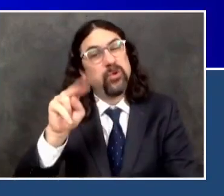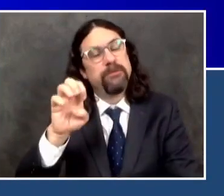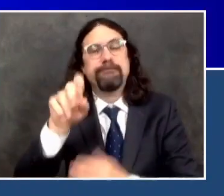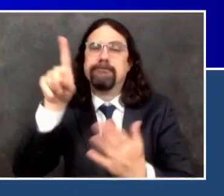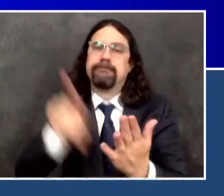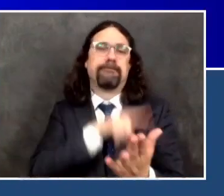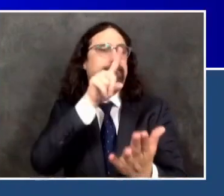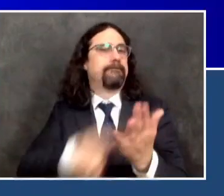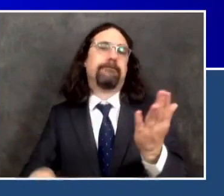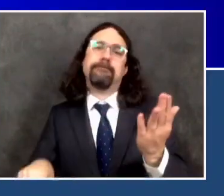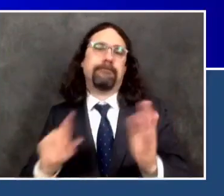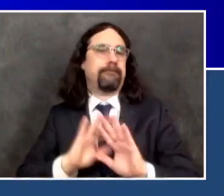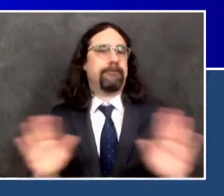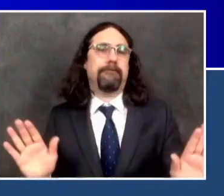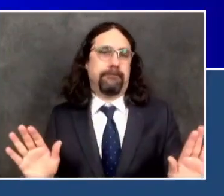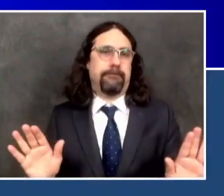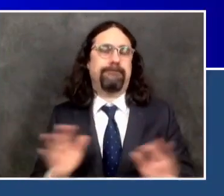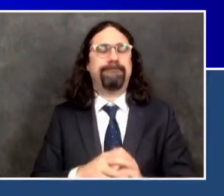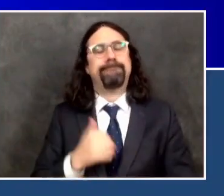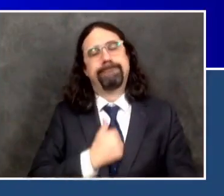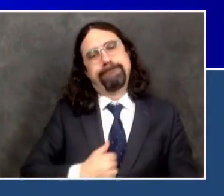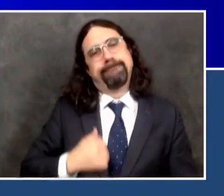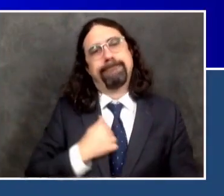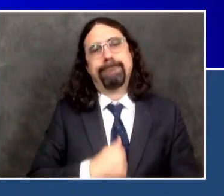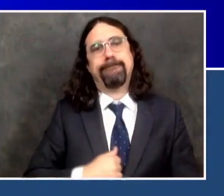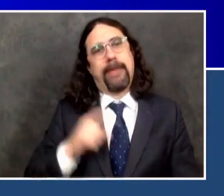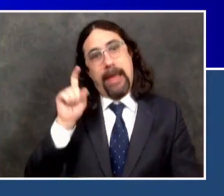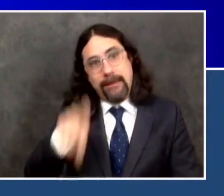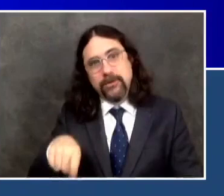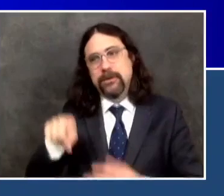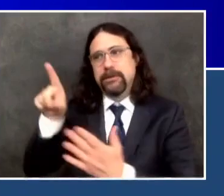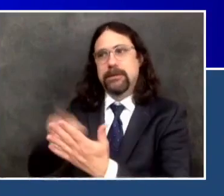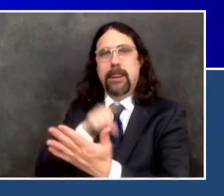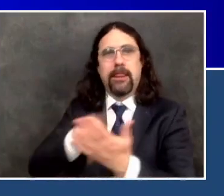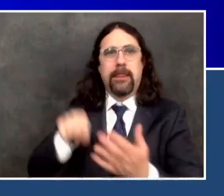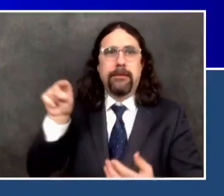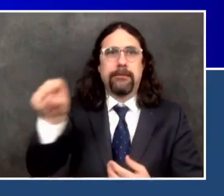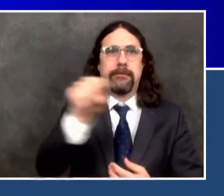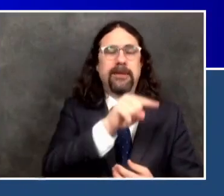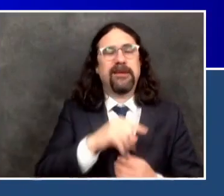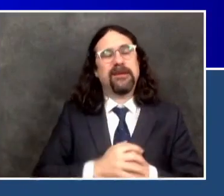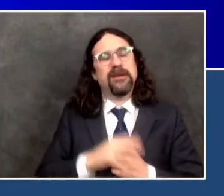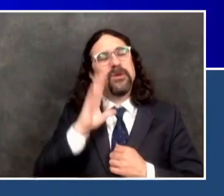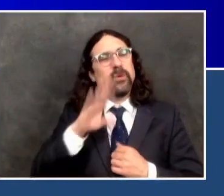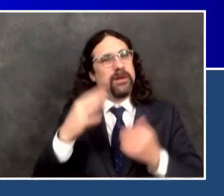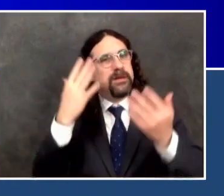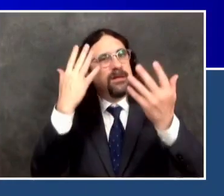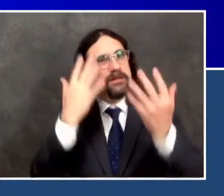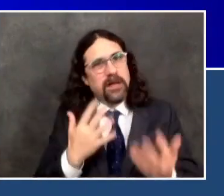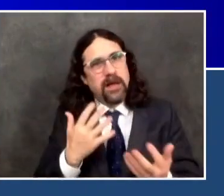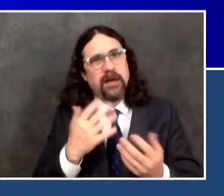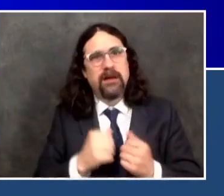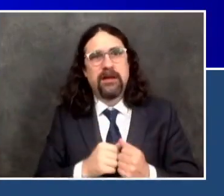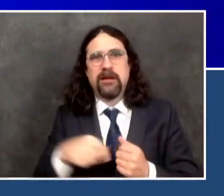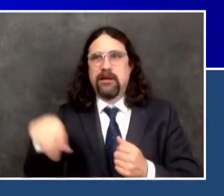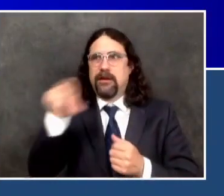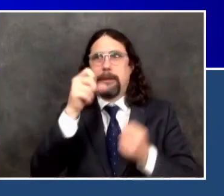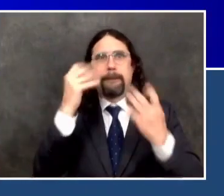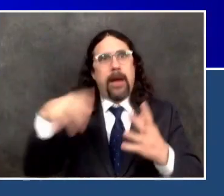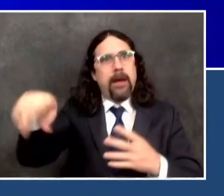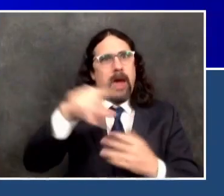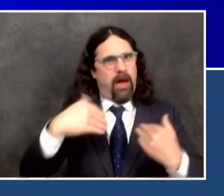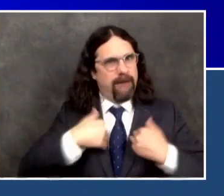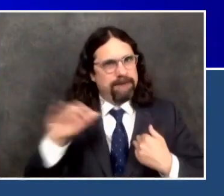The permits are being canceled for June. But the event organizers, a lot of them are looking at doing something later in the